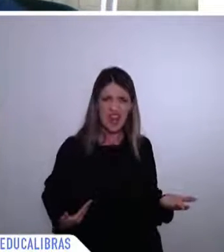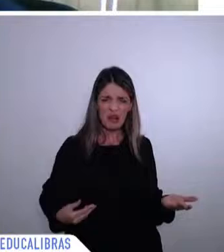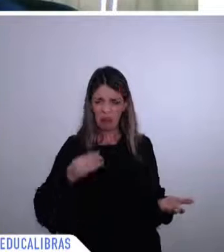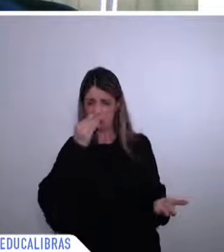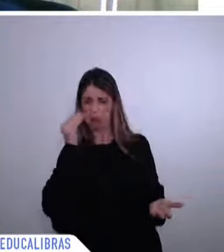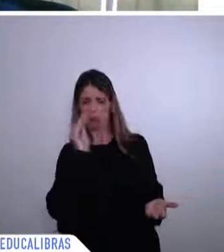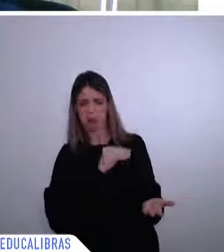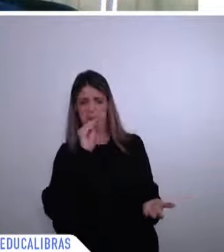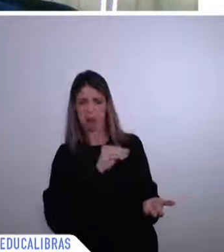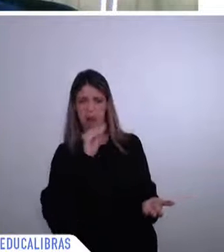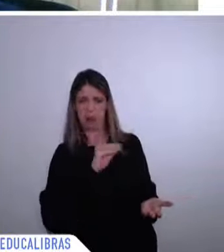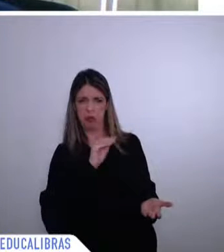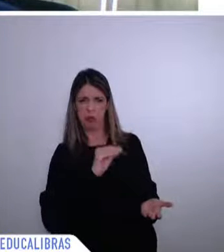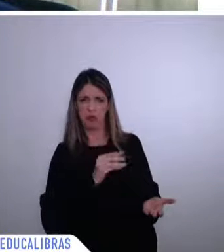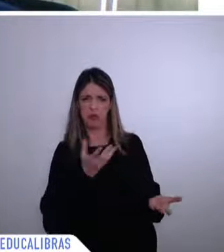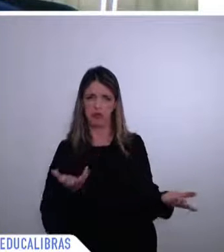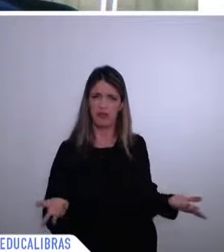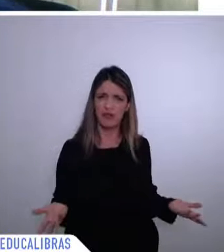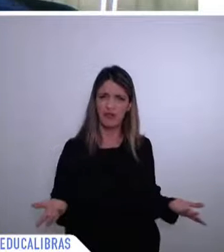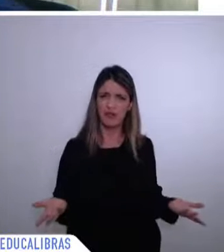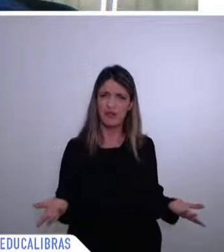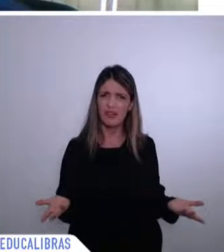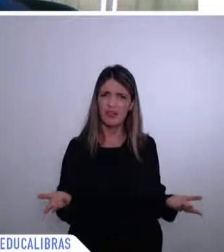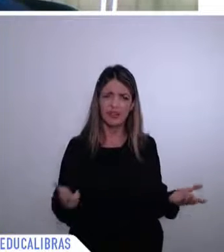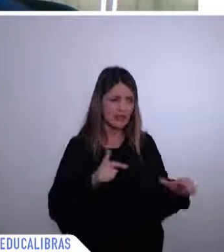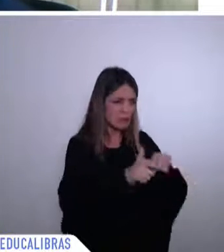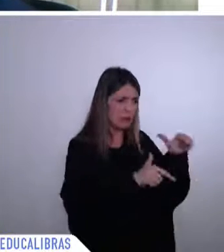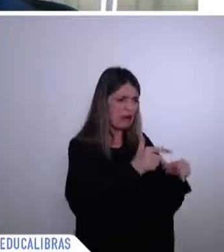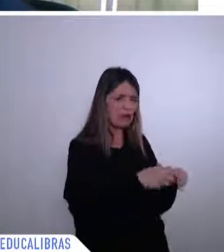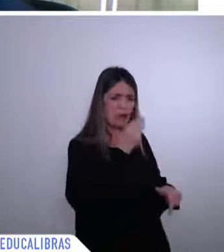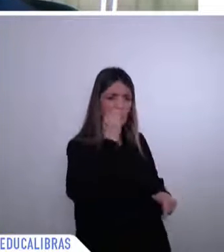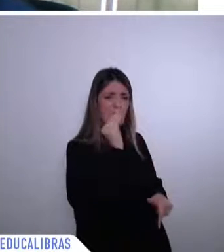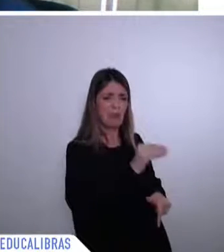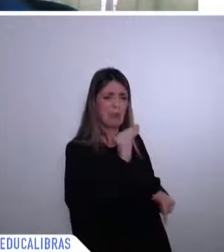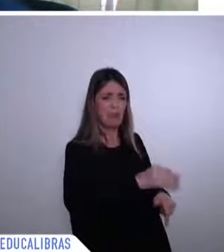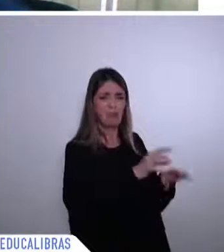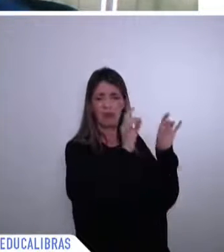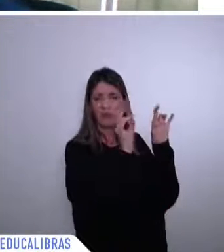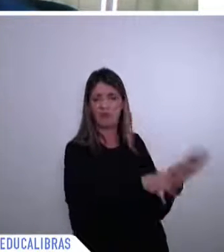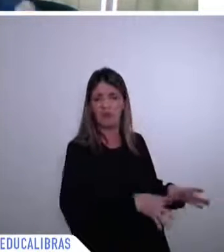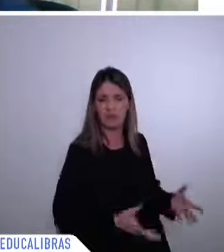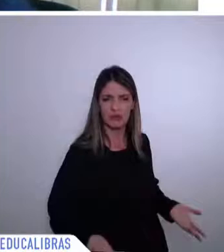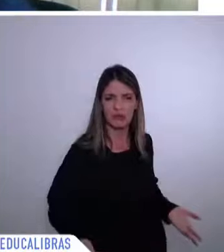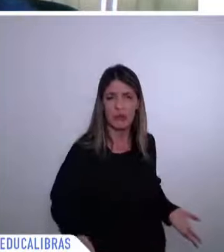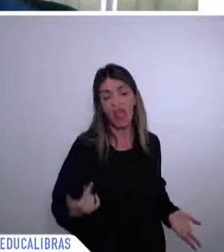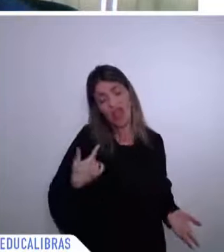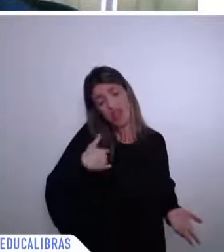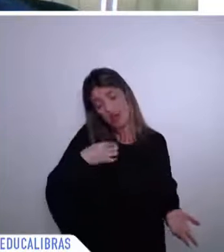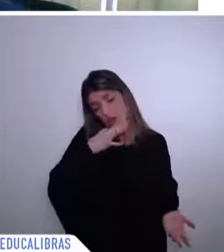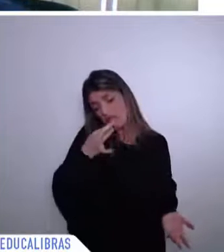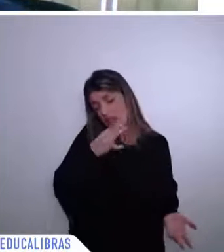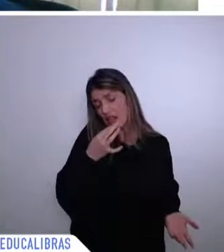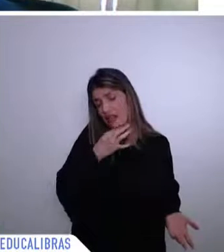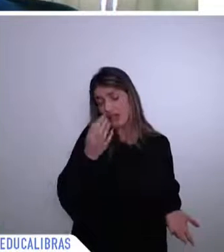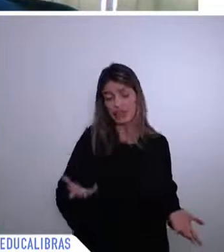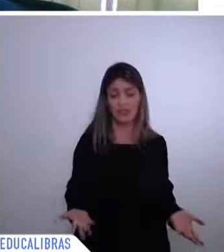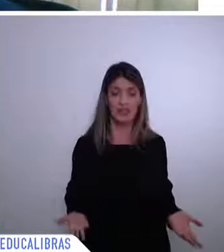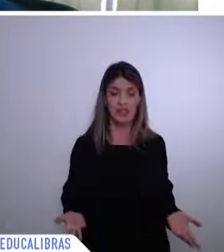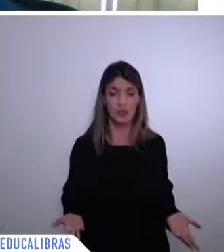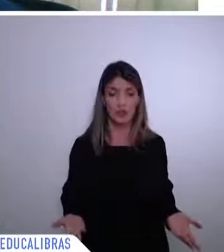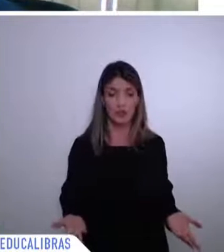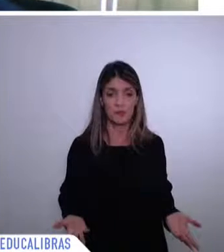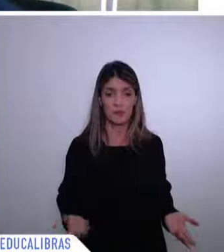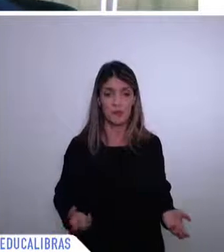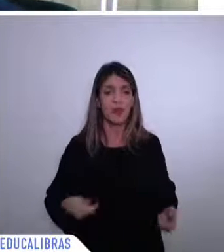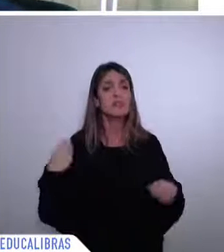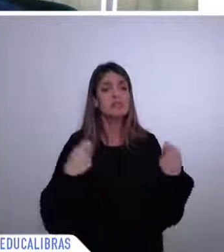is the lack of commitment by a government that doesn't care about the weakest link, the workers in the market. So this is my